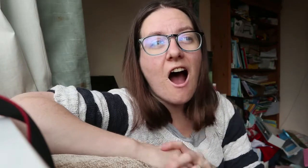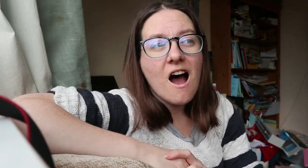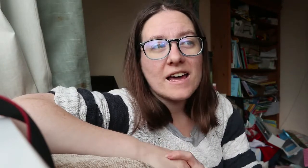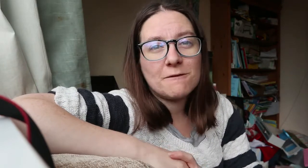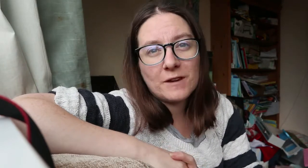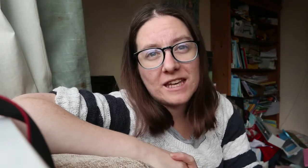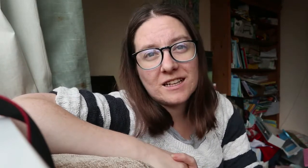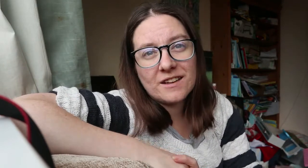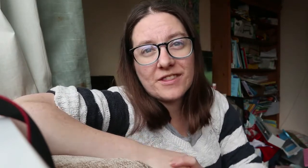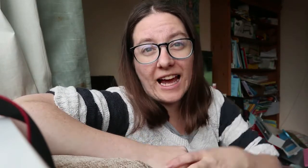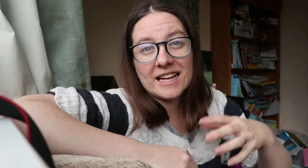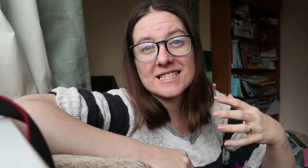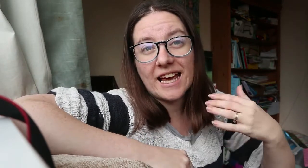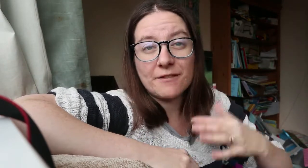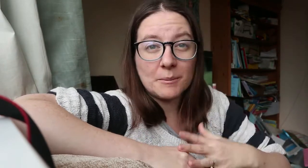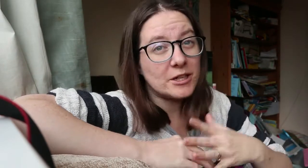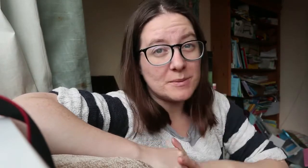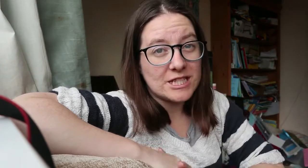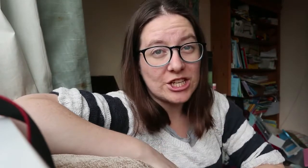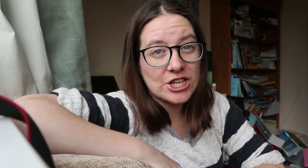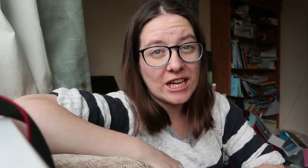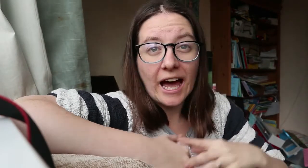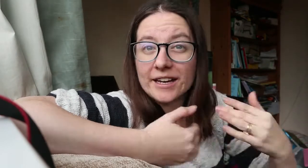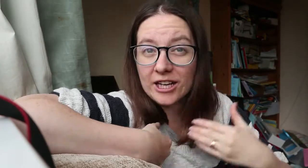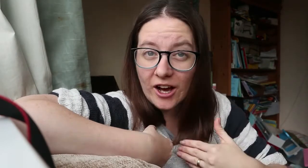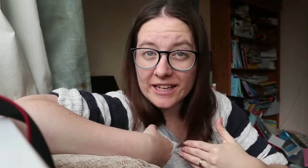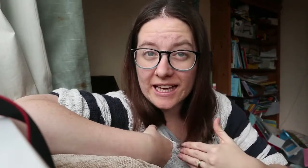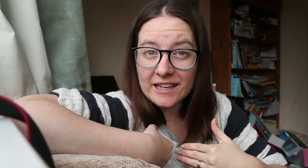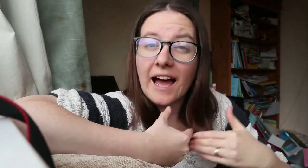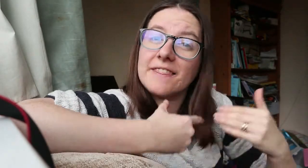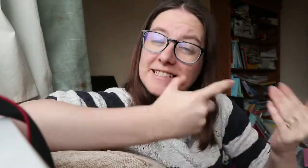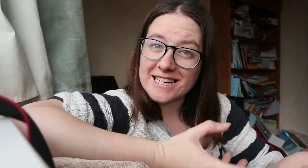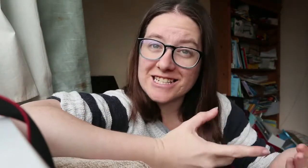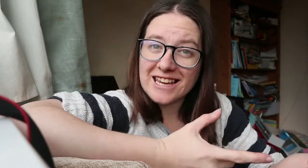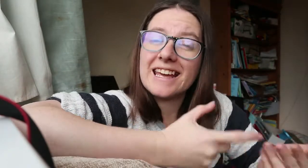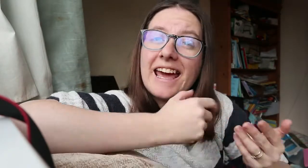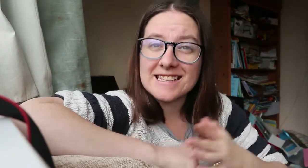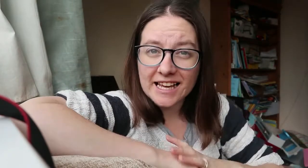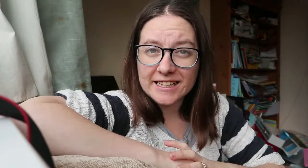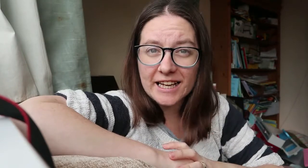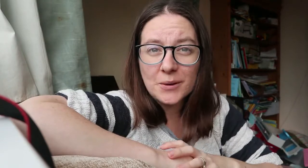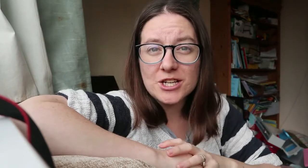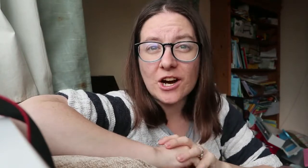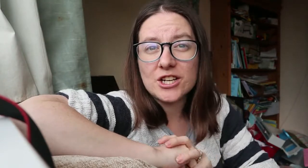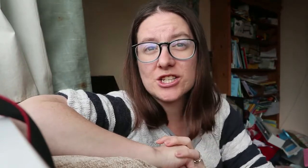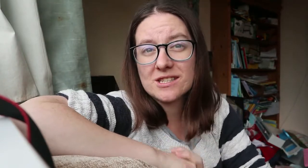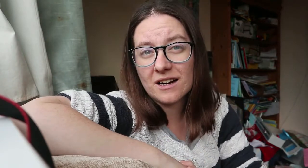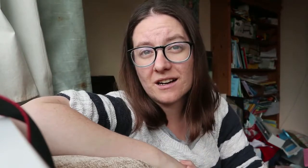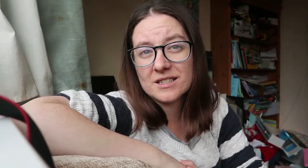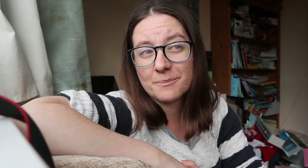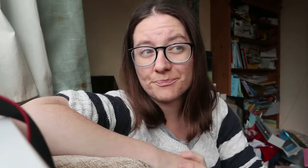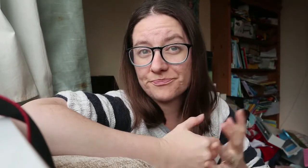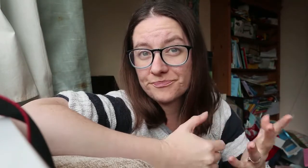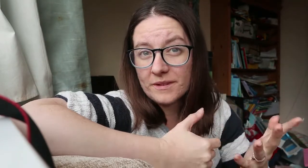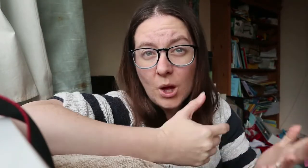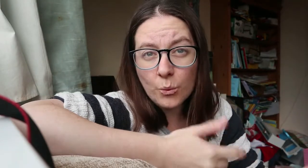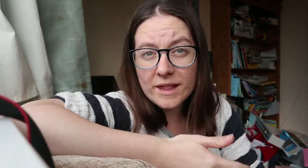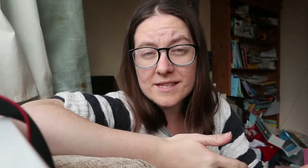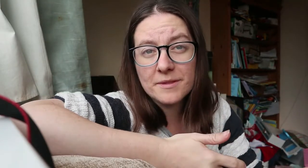I feel that if I'm going to be teaching and learning and then teaching a second language, I should start